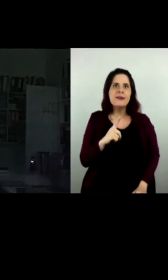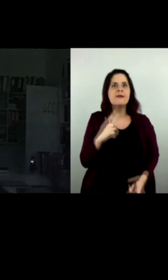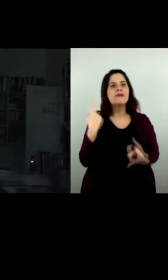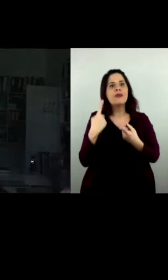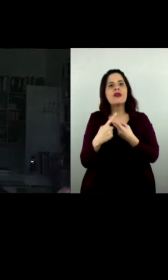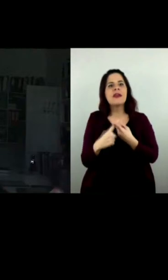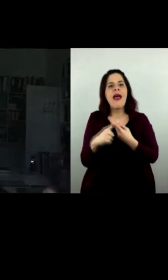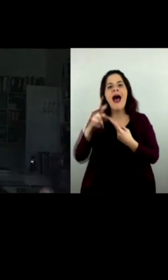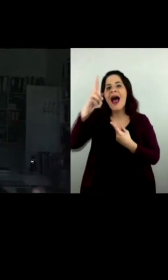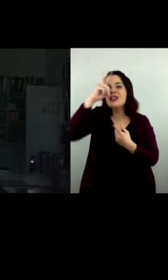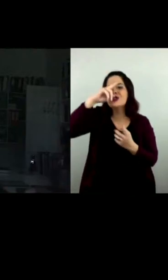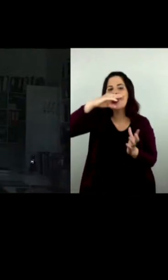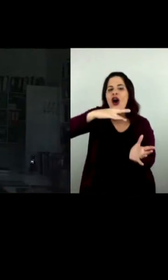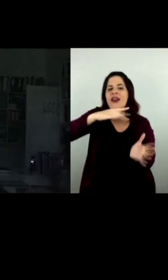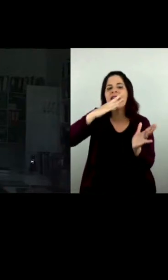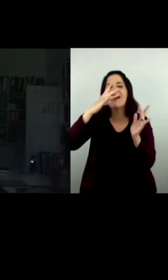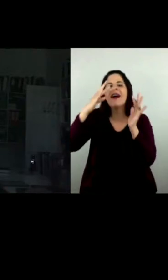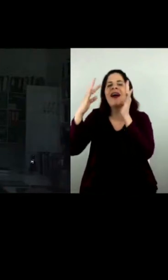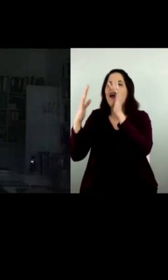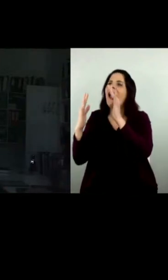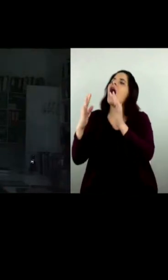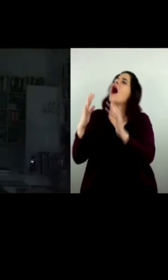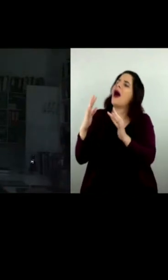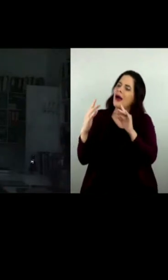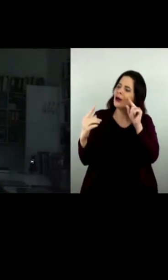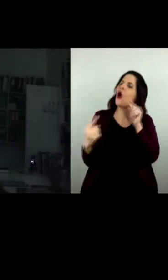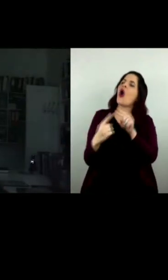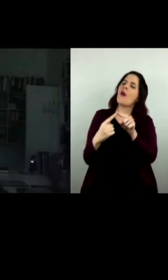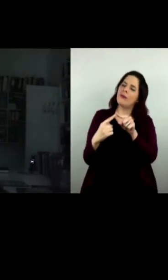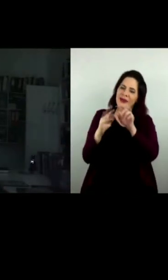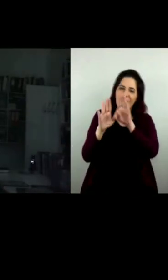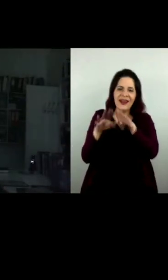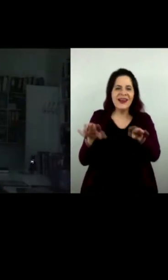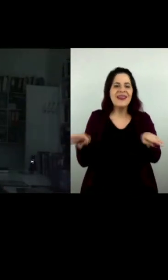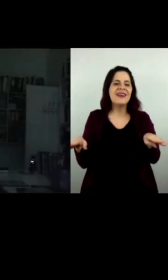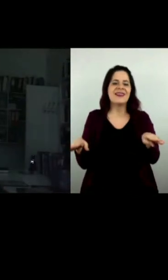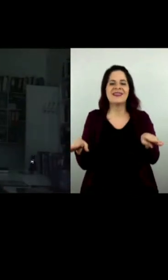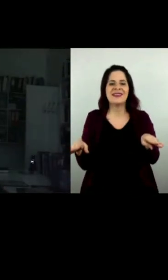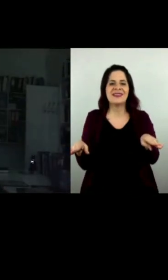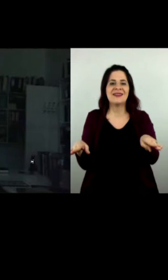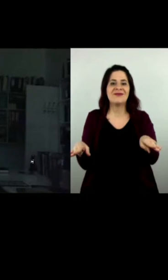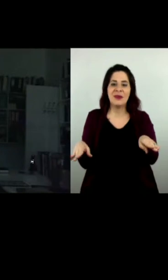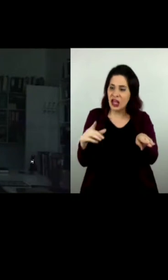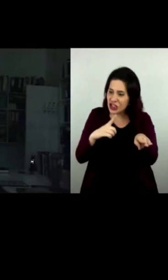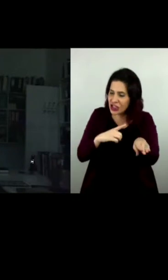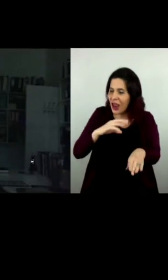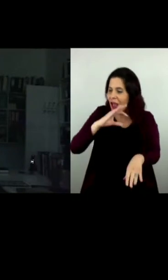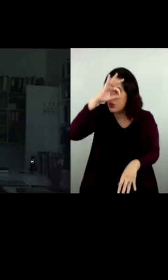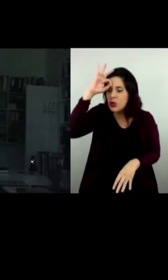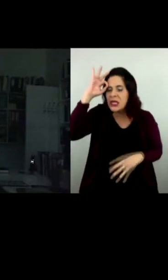there was the children's that I was filming, their innocence, but my innocence also,